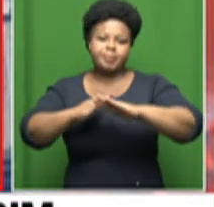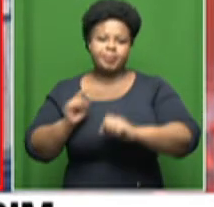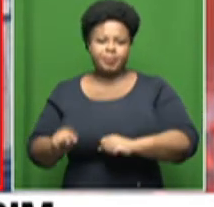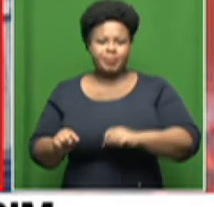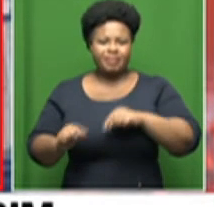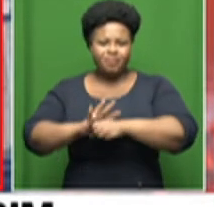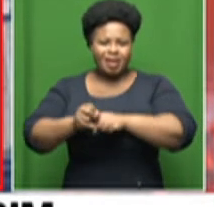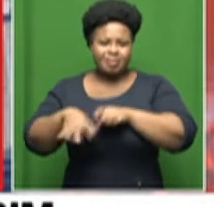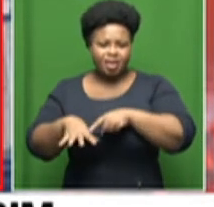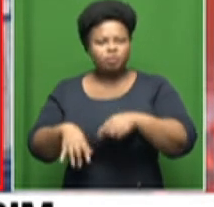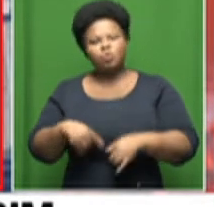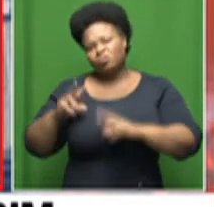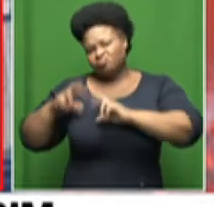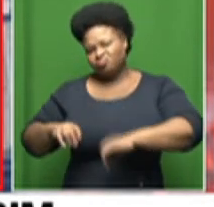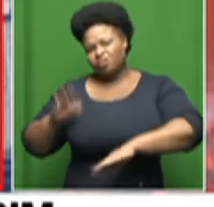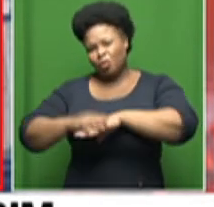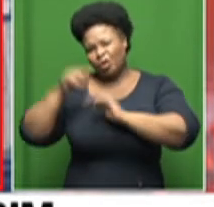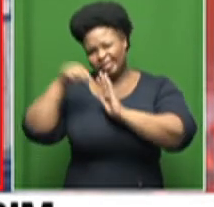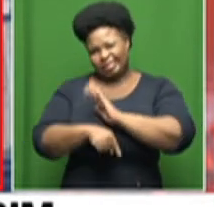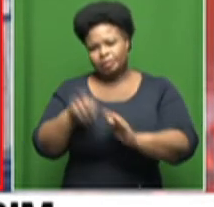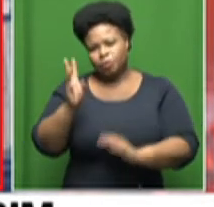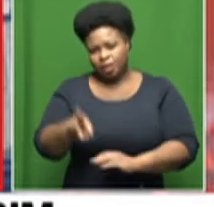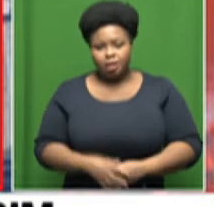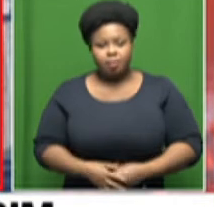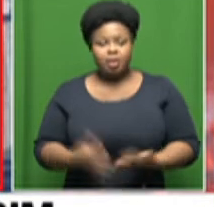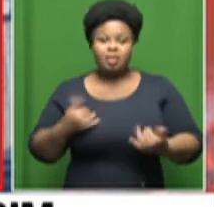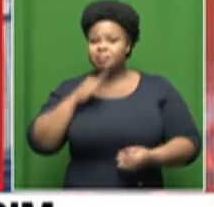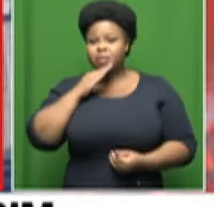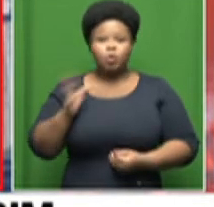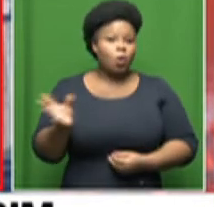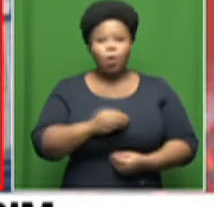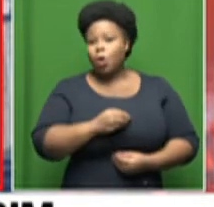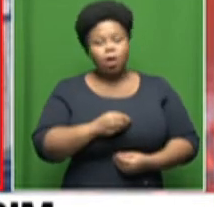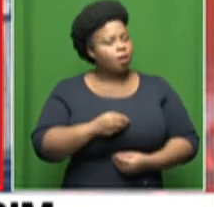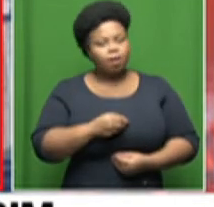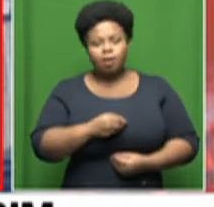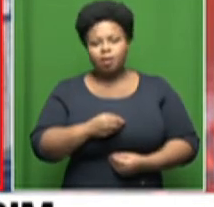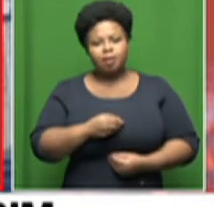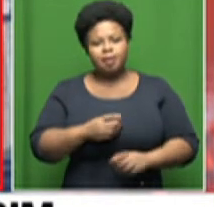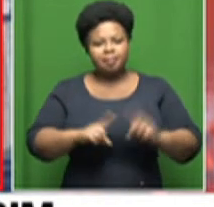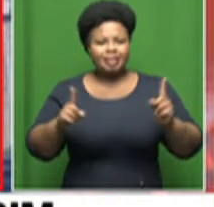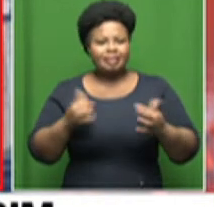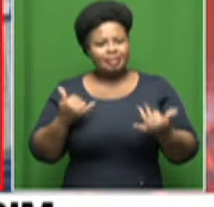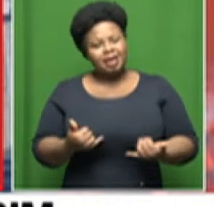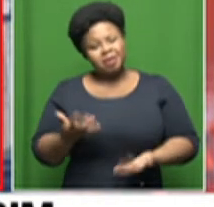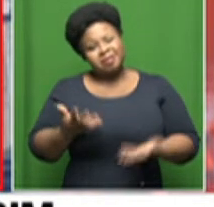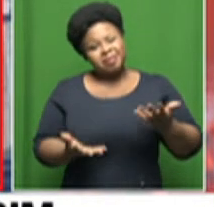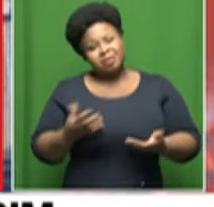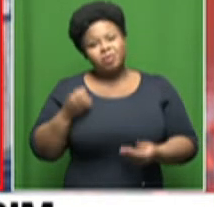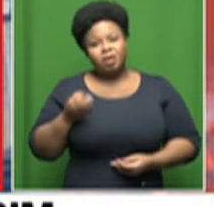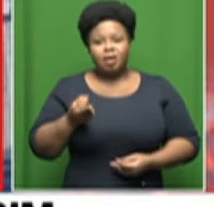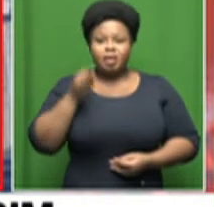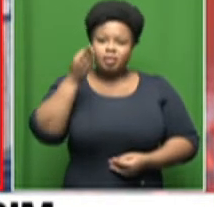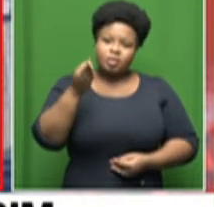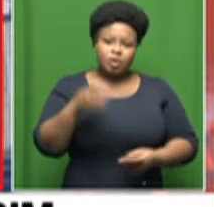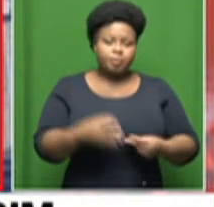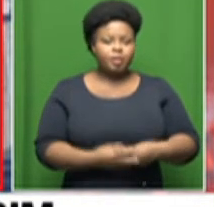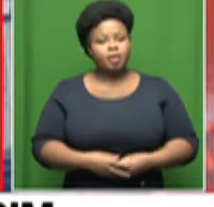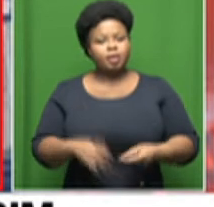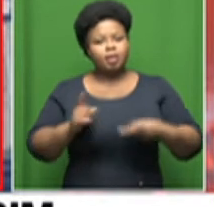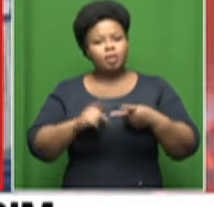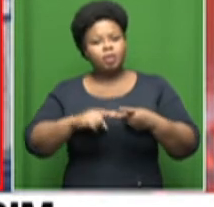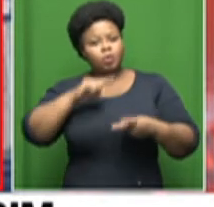broader. So they will cover you not only against all the current variants, but also what are likely to be future variants. And that we're going